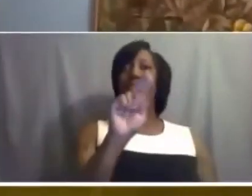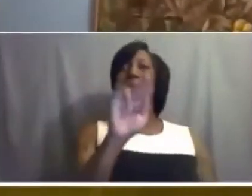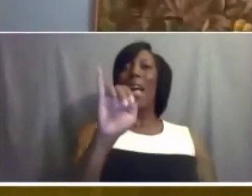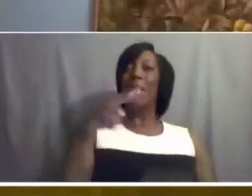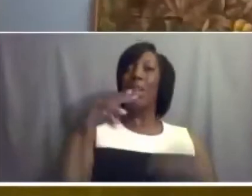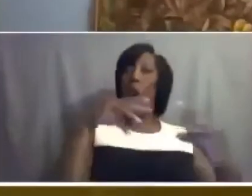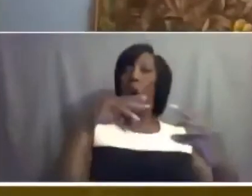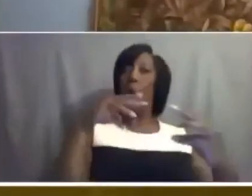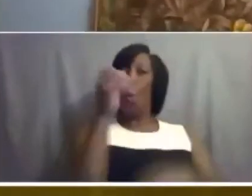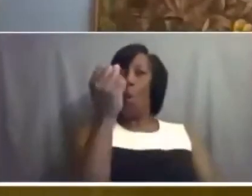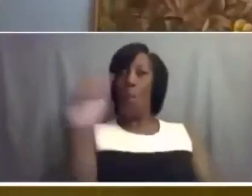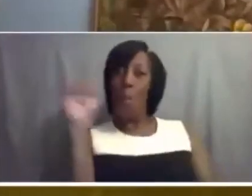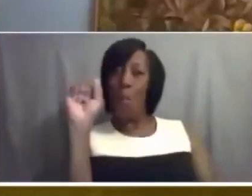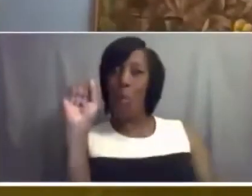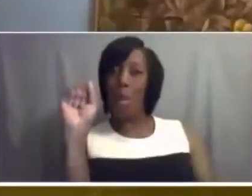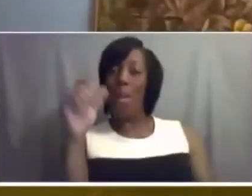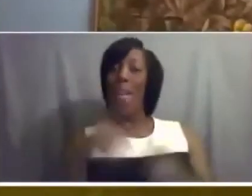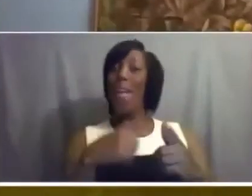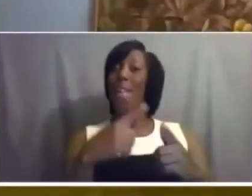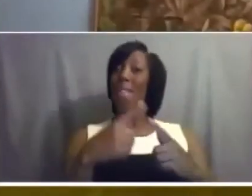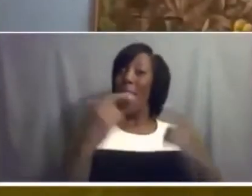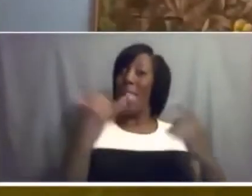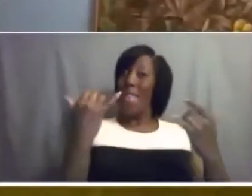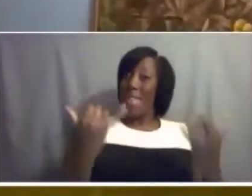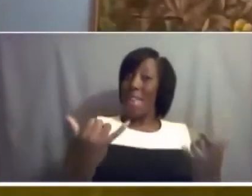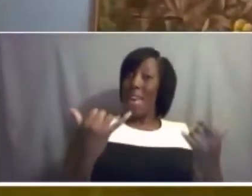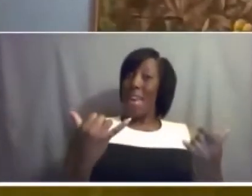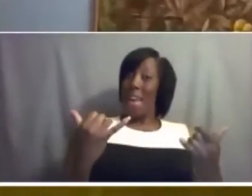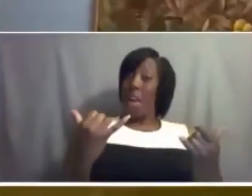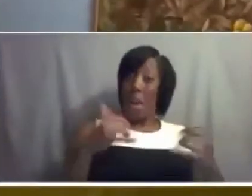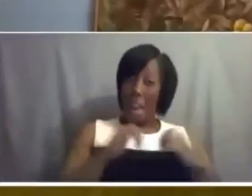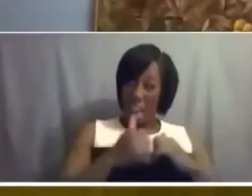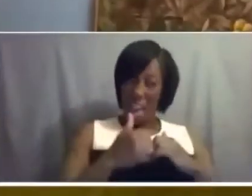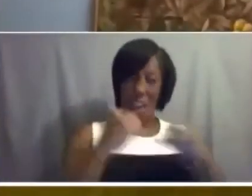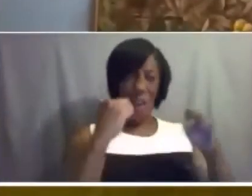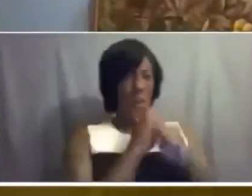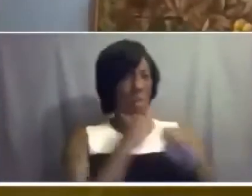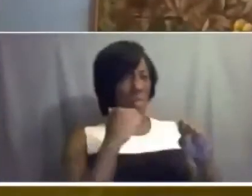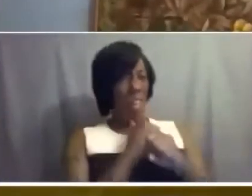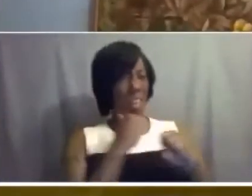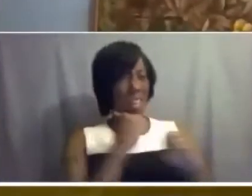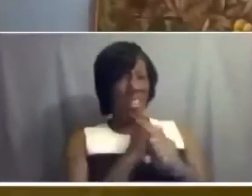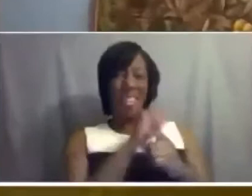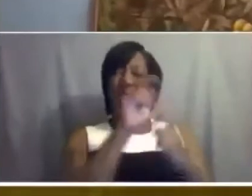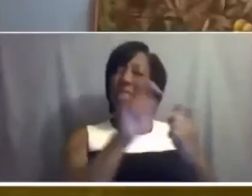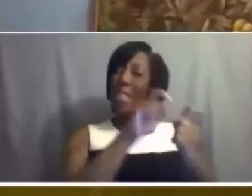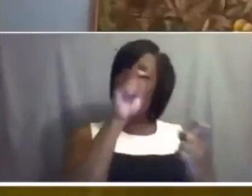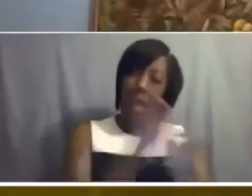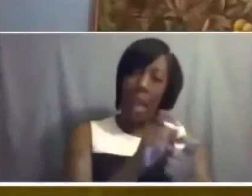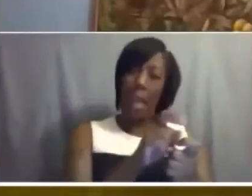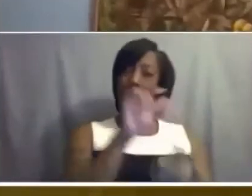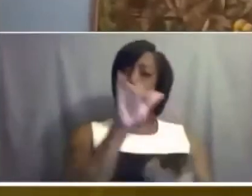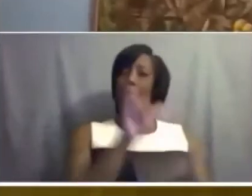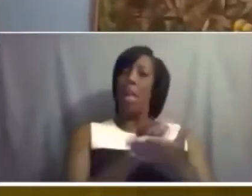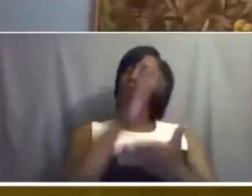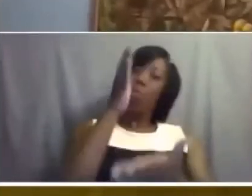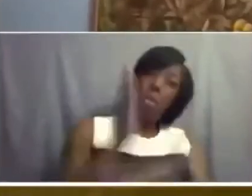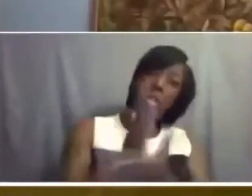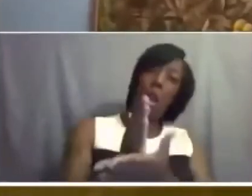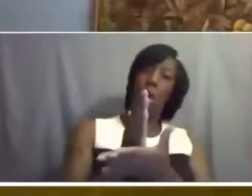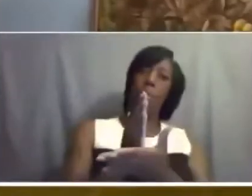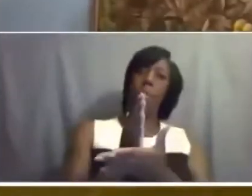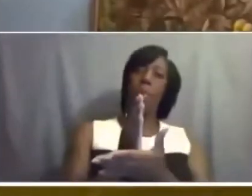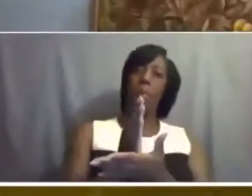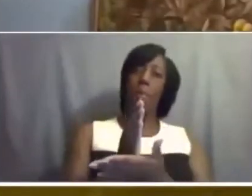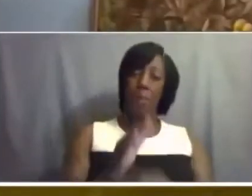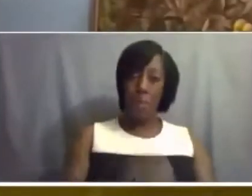now the way the wars are fought in a different way, precisely to stop that kind of movement from growing. They're